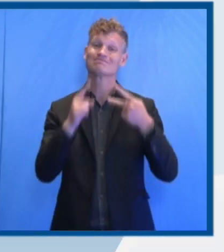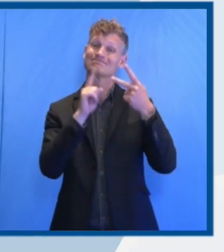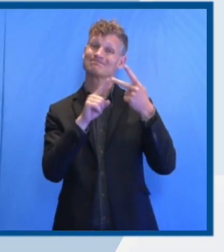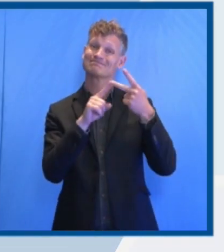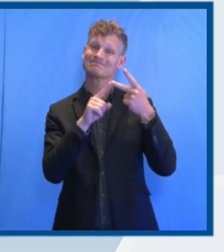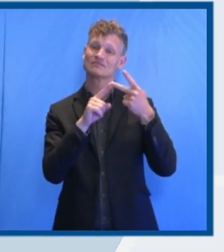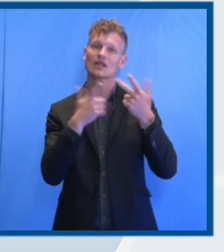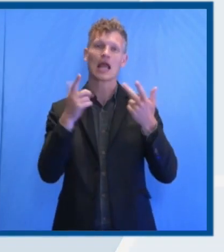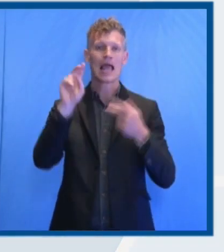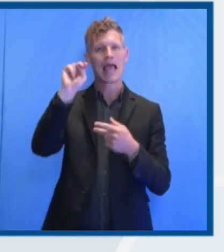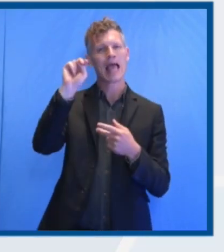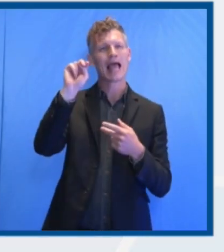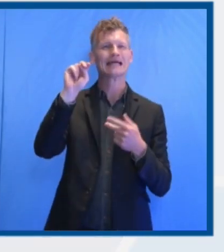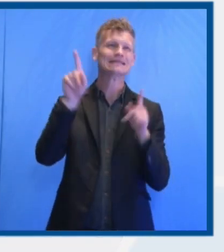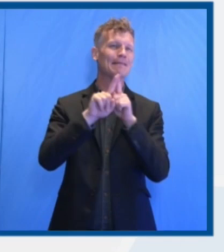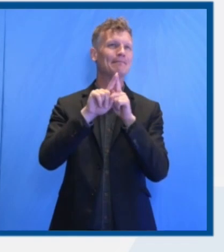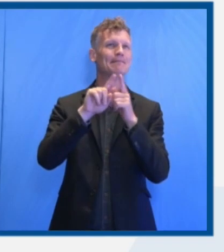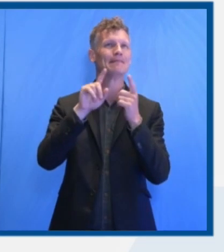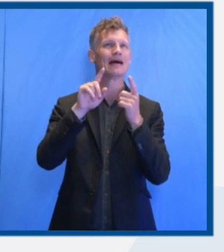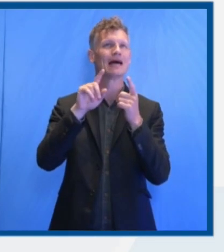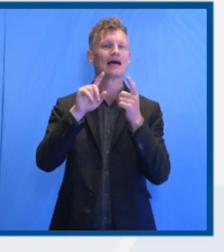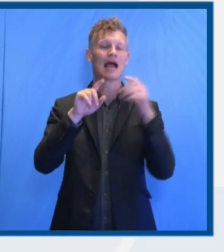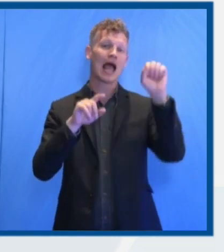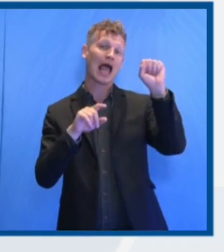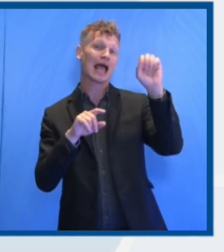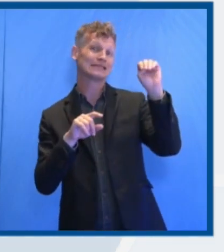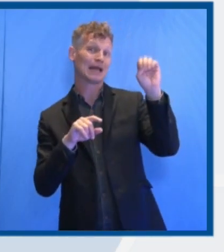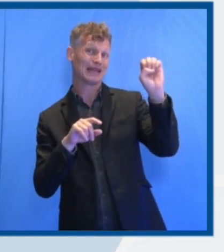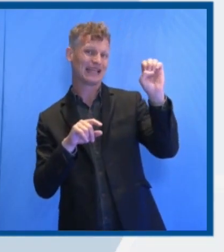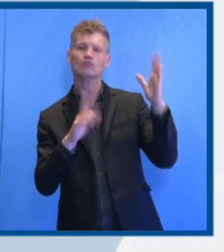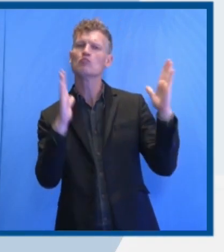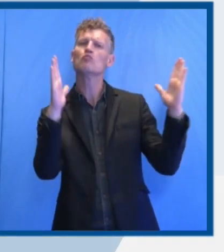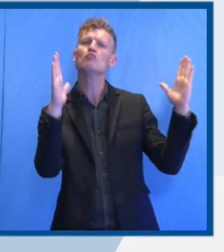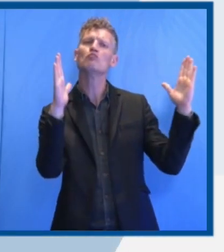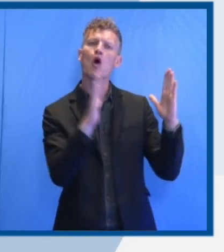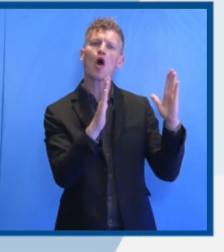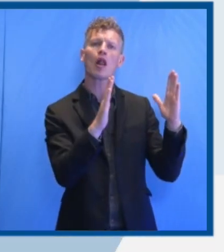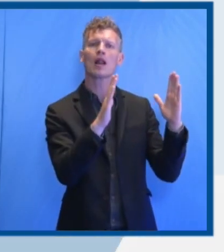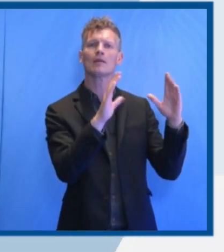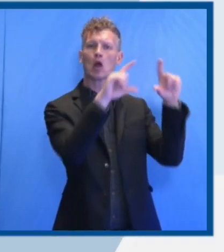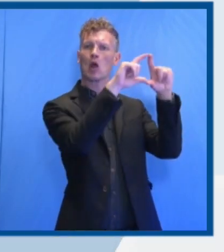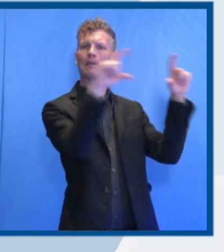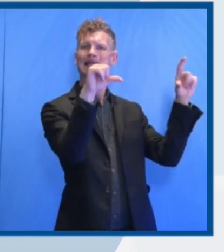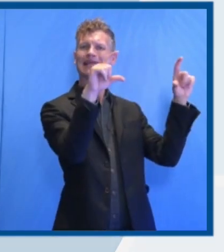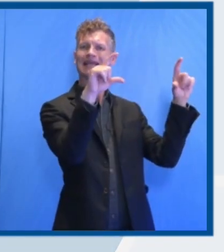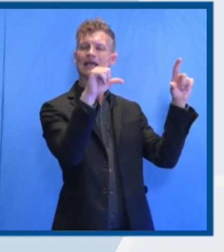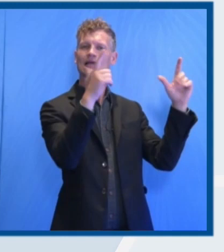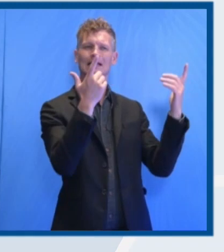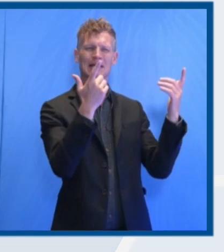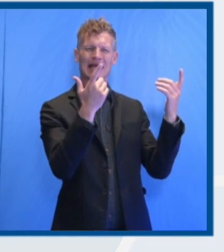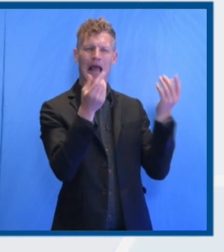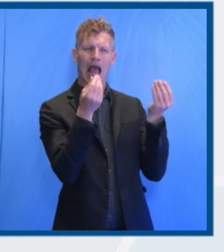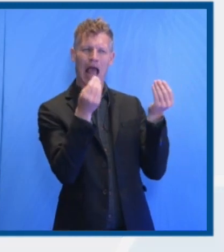idea of to SMEs. And so how do you do this? How do you move from nature-based